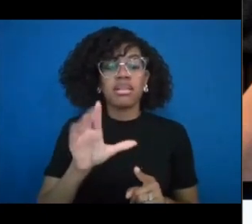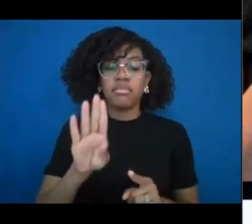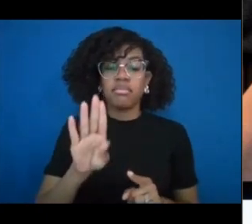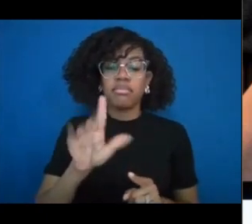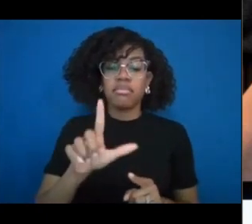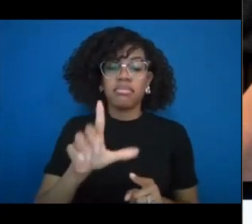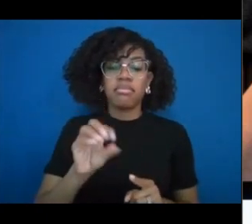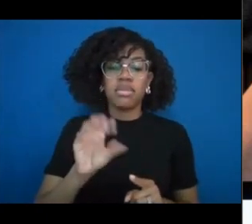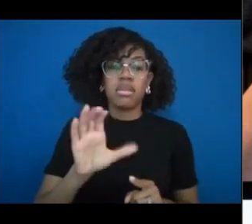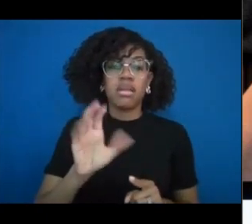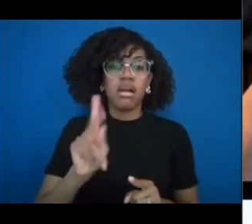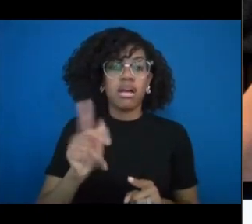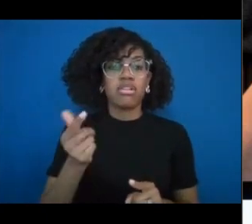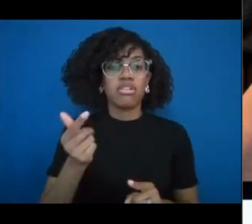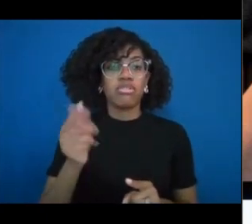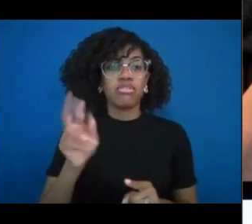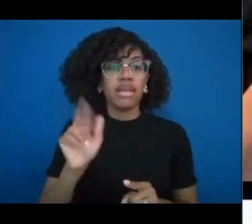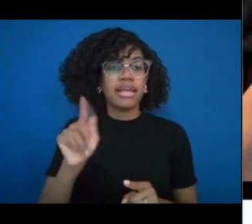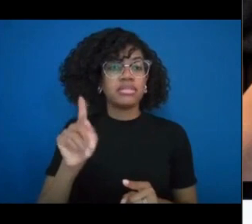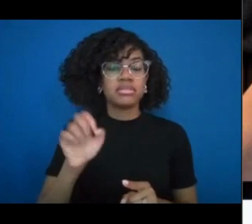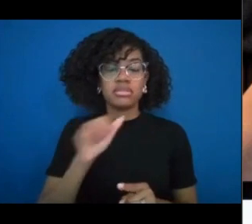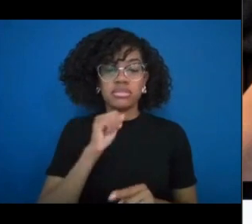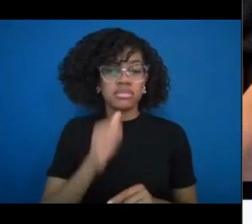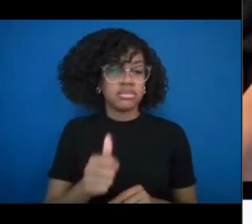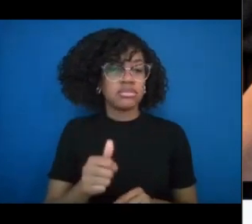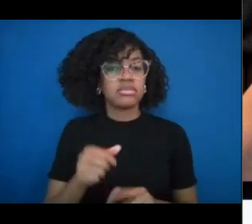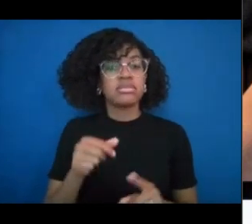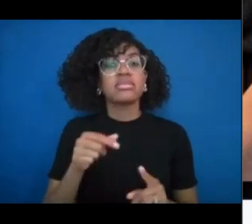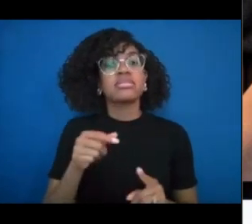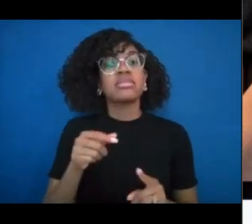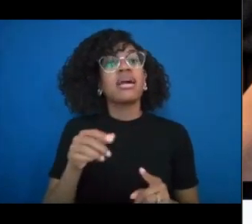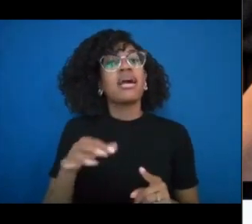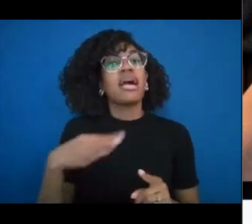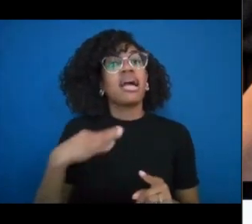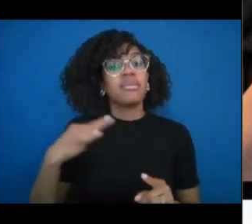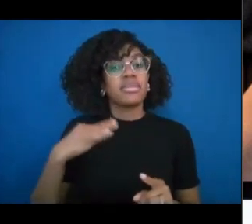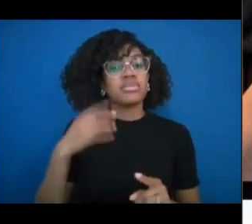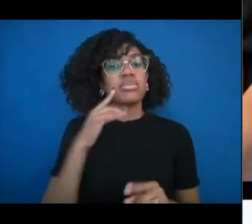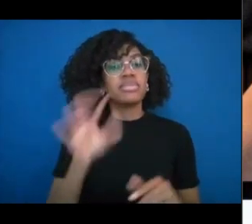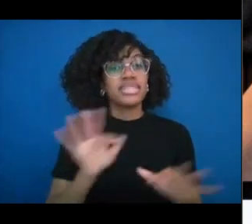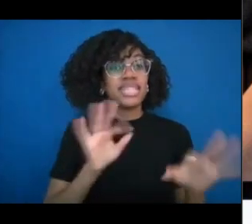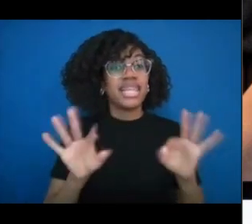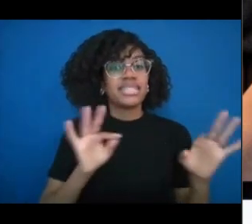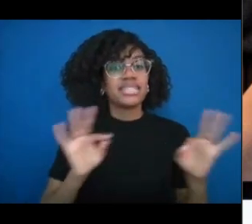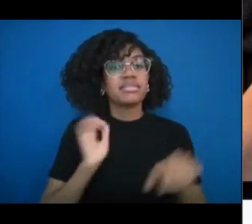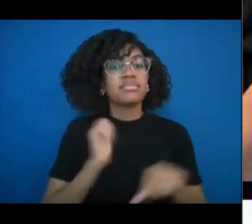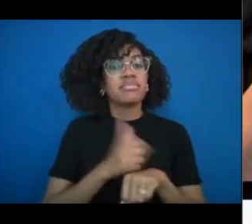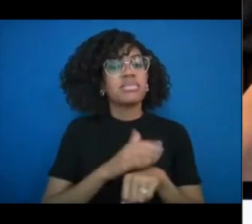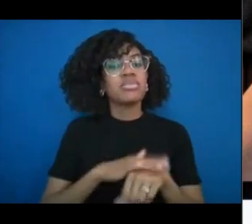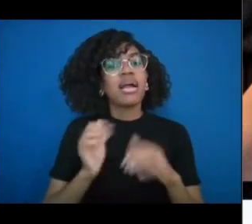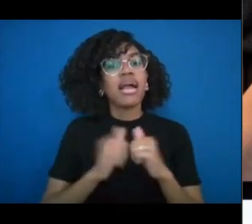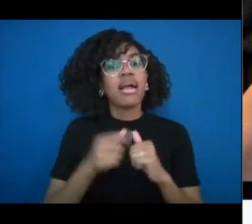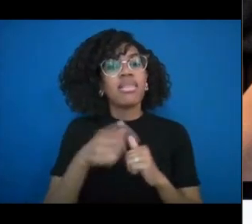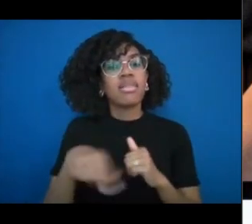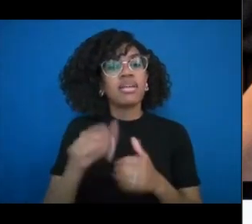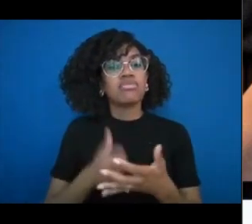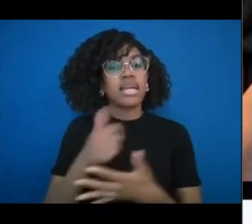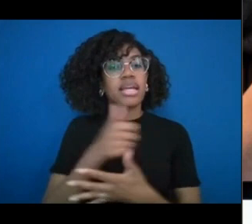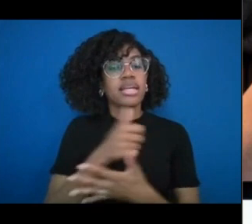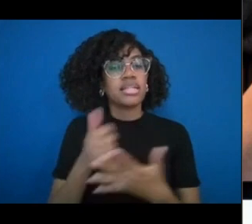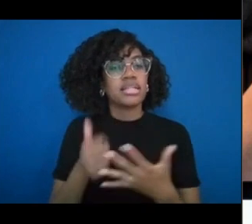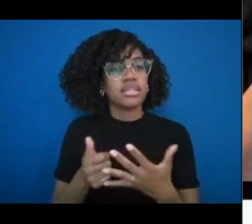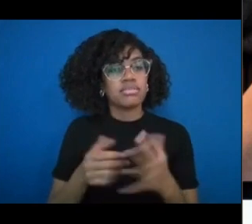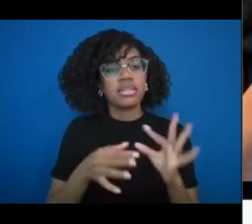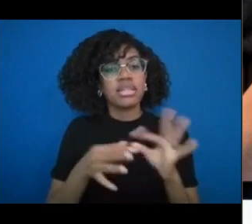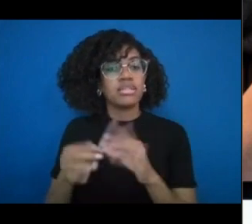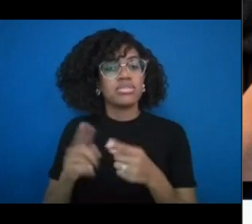that. Your applications will be selected for funding based on how they rank in regards to the evaluation